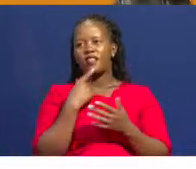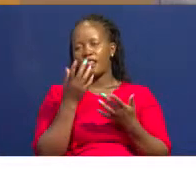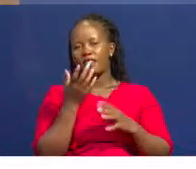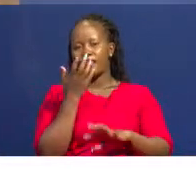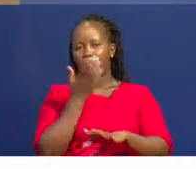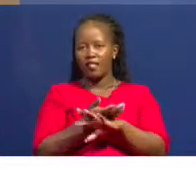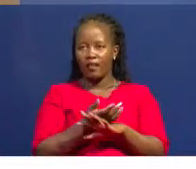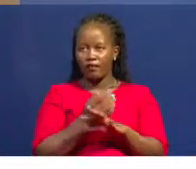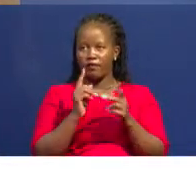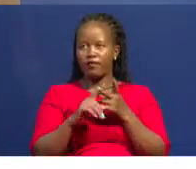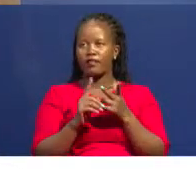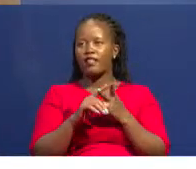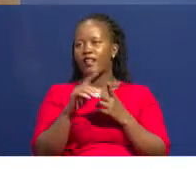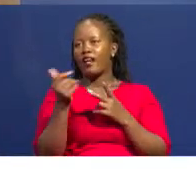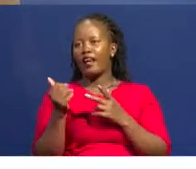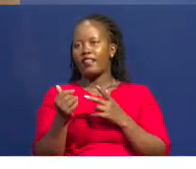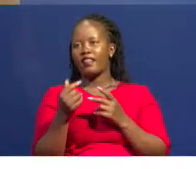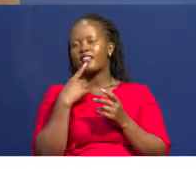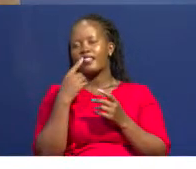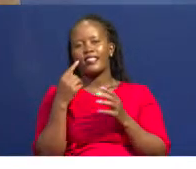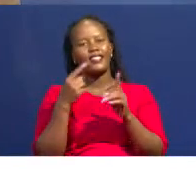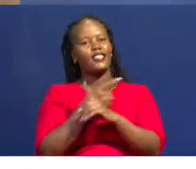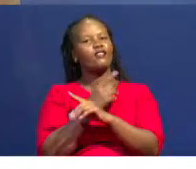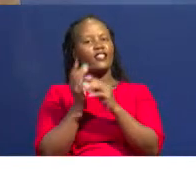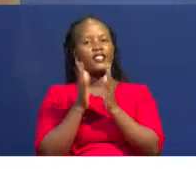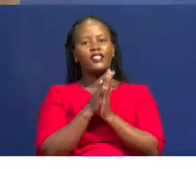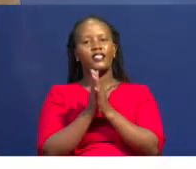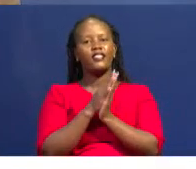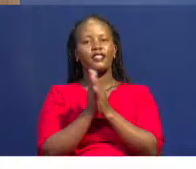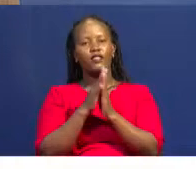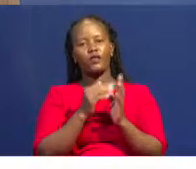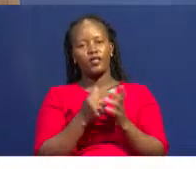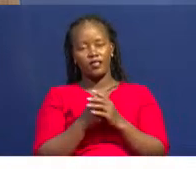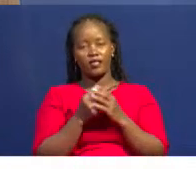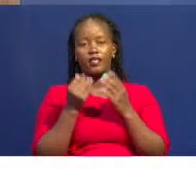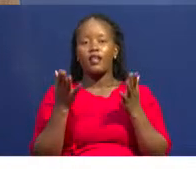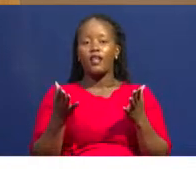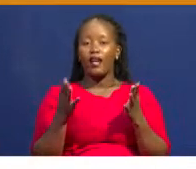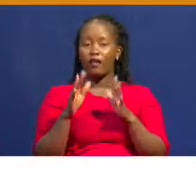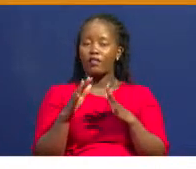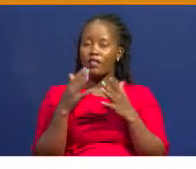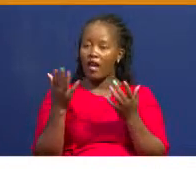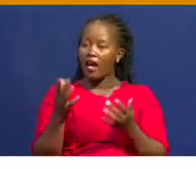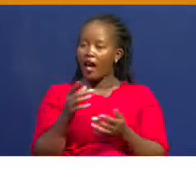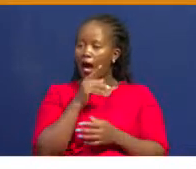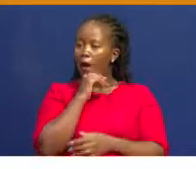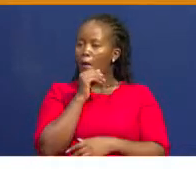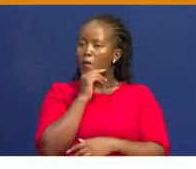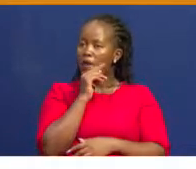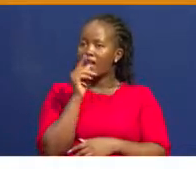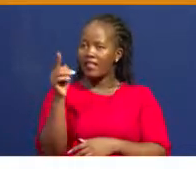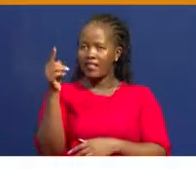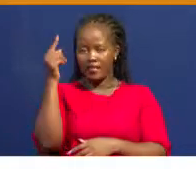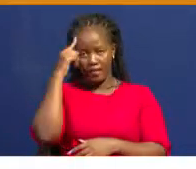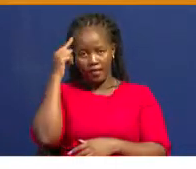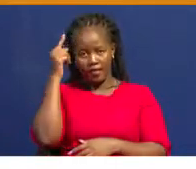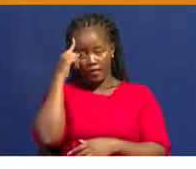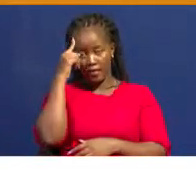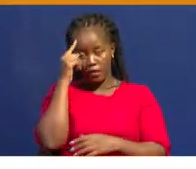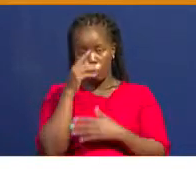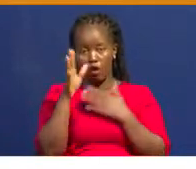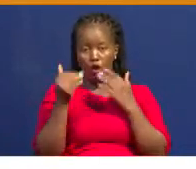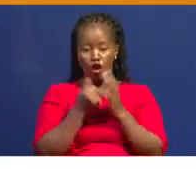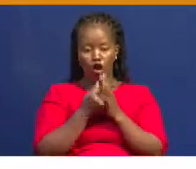Somebody touched the head, he said a different thing. You see, the perspective he looks at it, that now the joint operation,